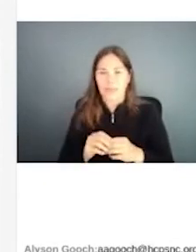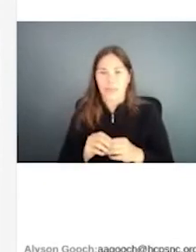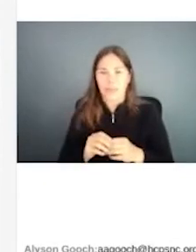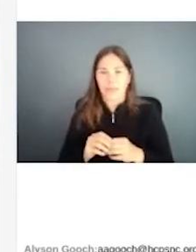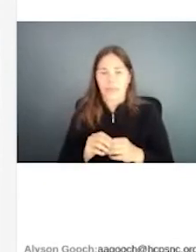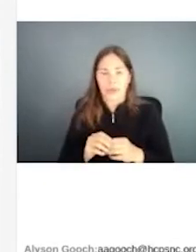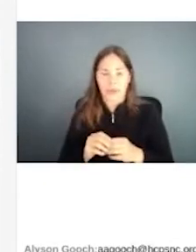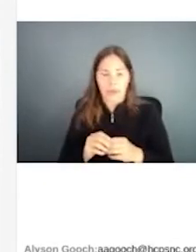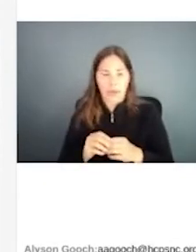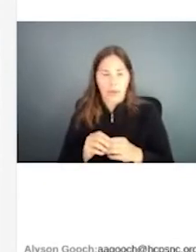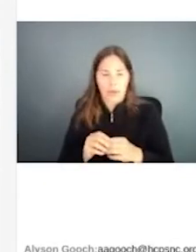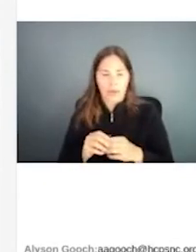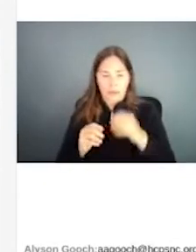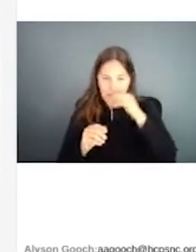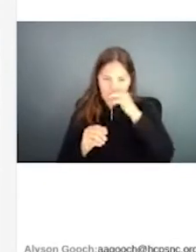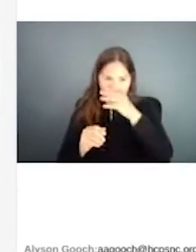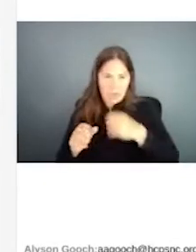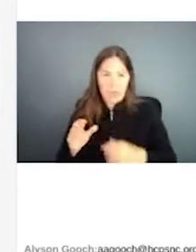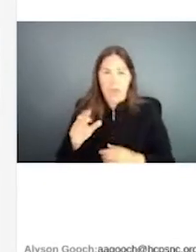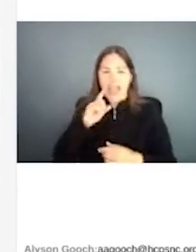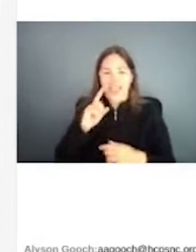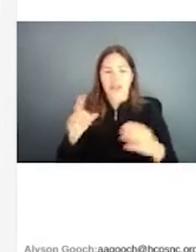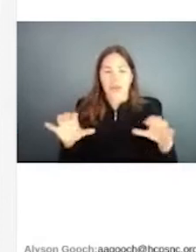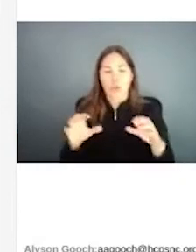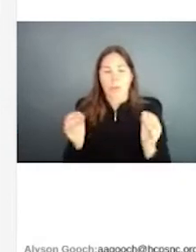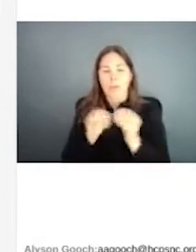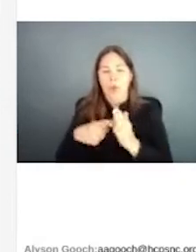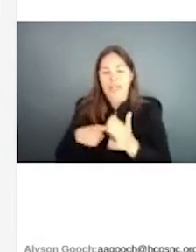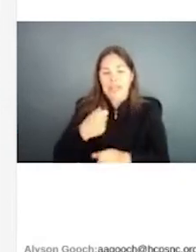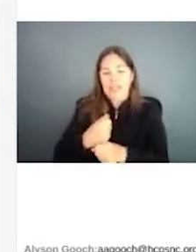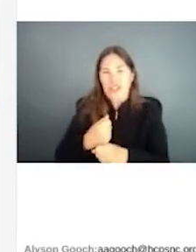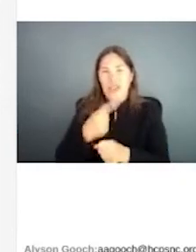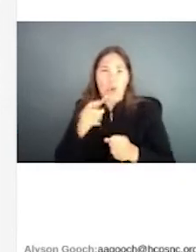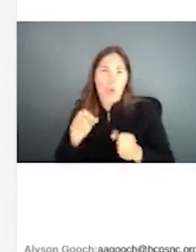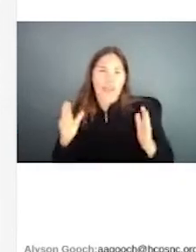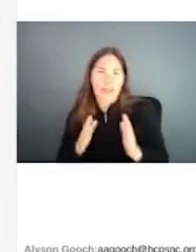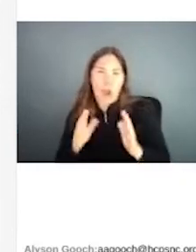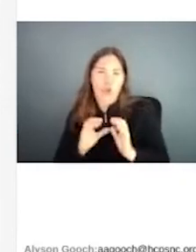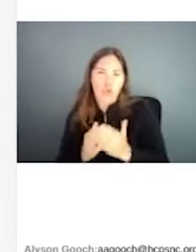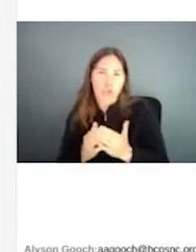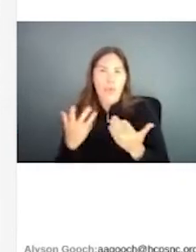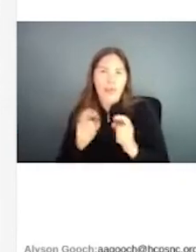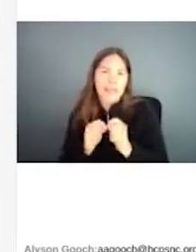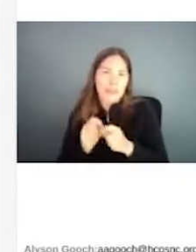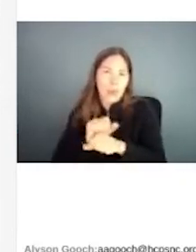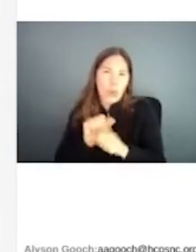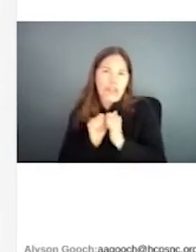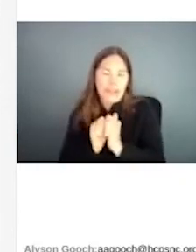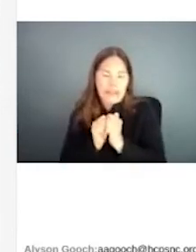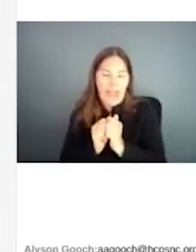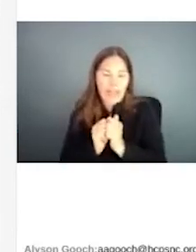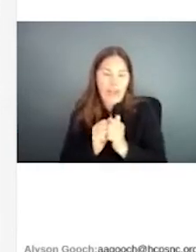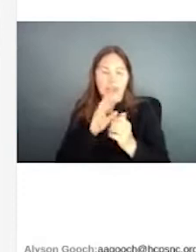I think I'm going to do a lot more in the beginning of the year this year in small groups or teams to get them to work together and to sort of break